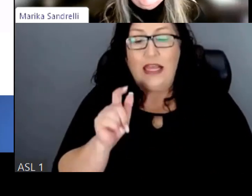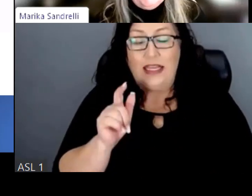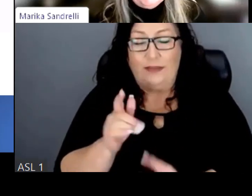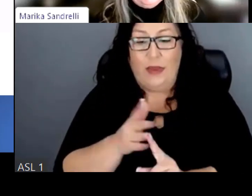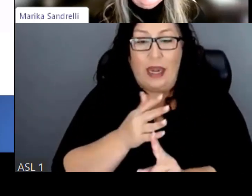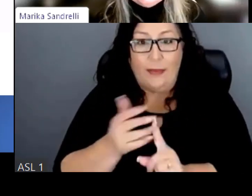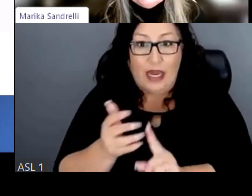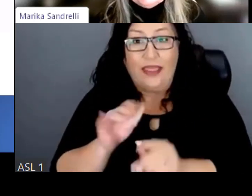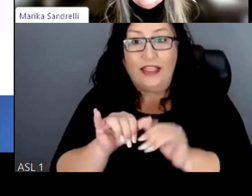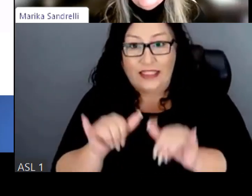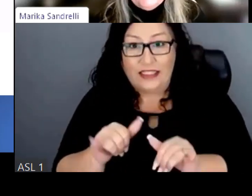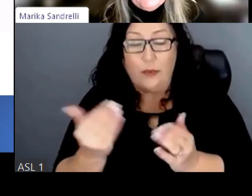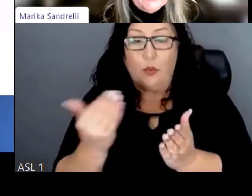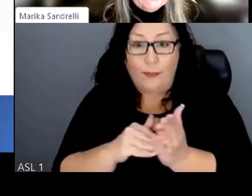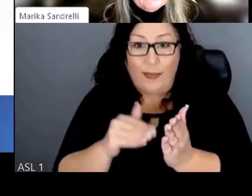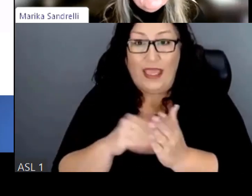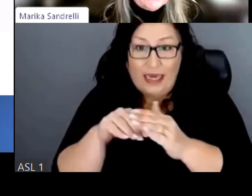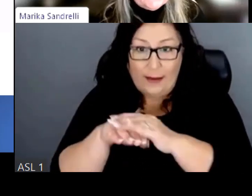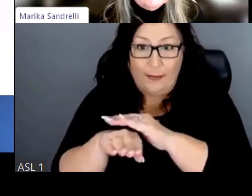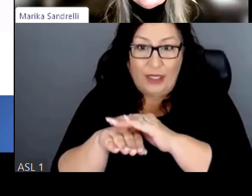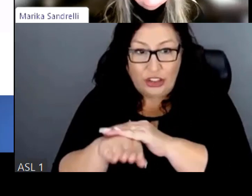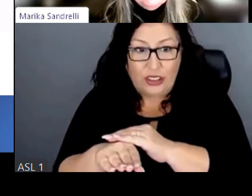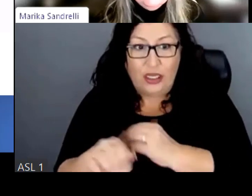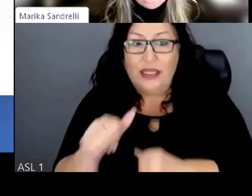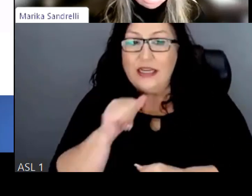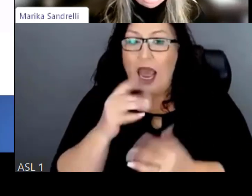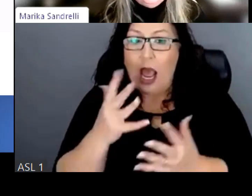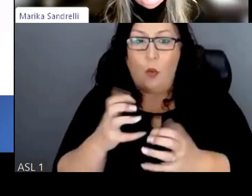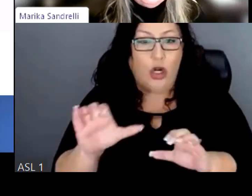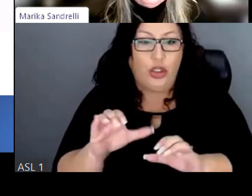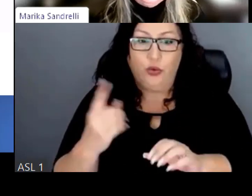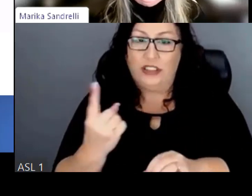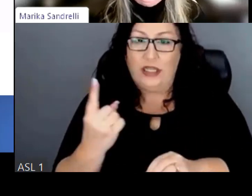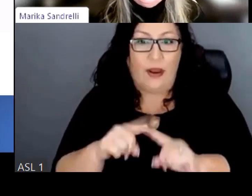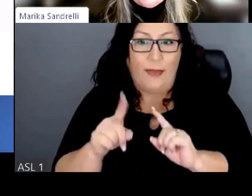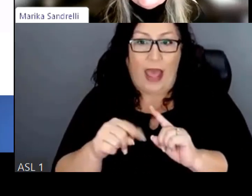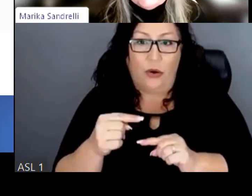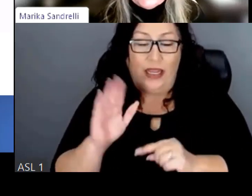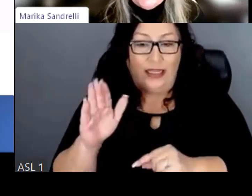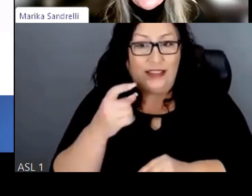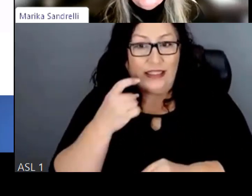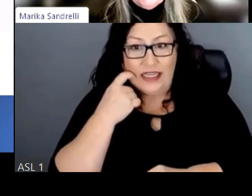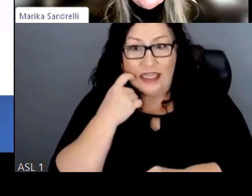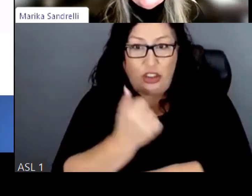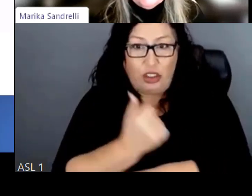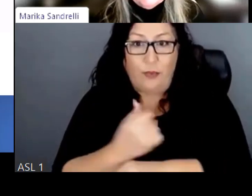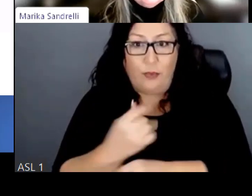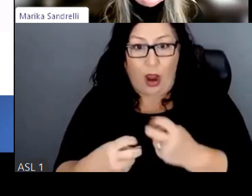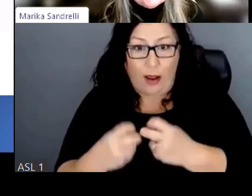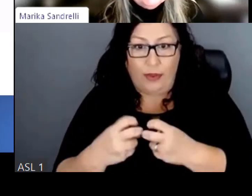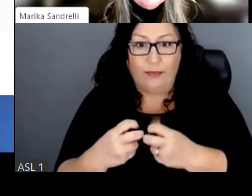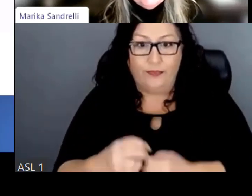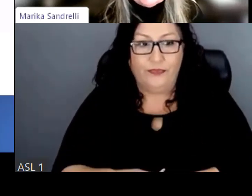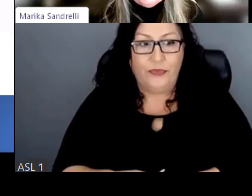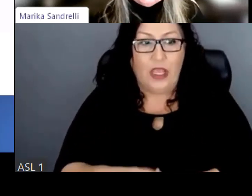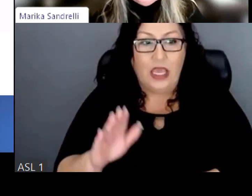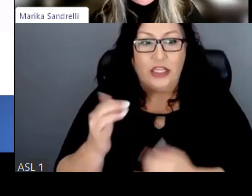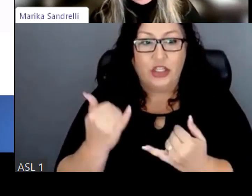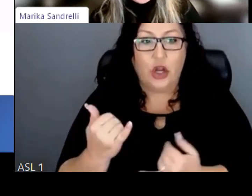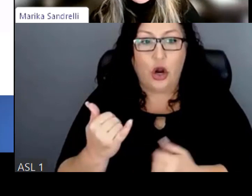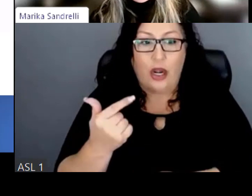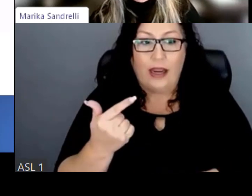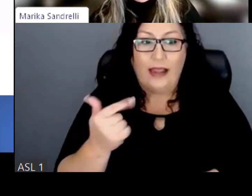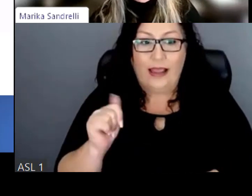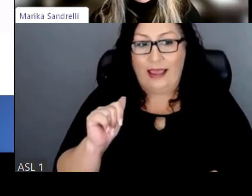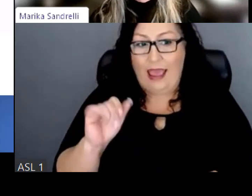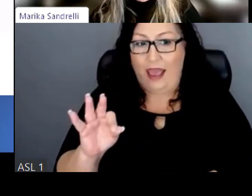been manipulating the system by repeated admissions and then not wanting to do something about his addiction problems. His current GAF score is 71